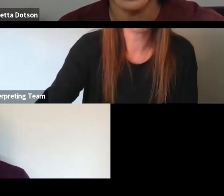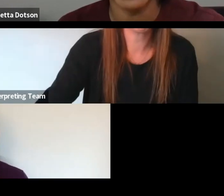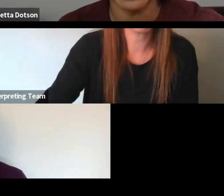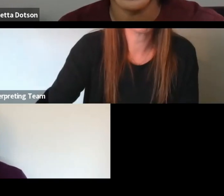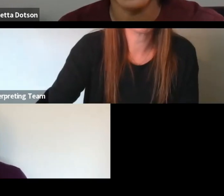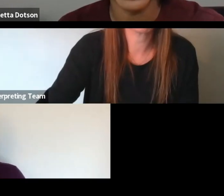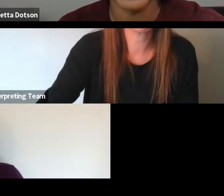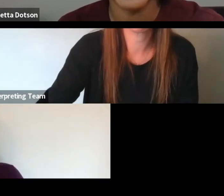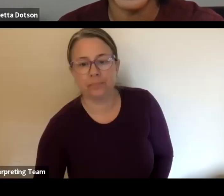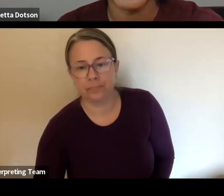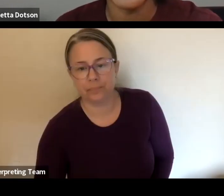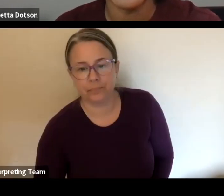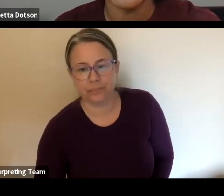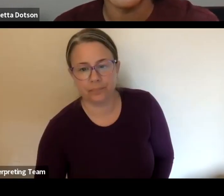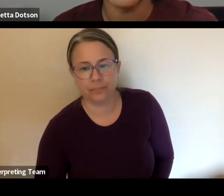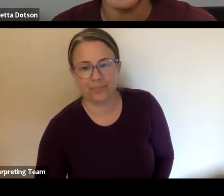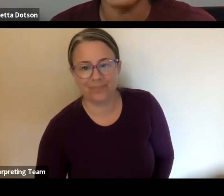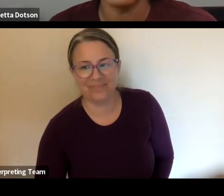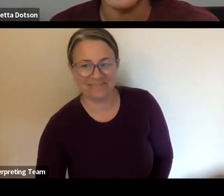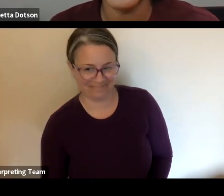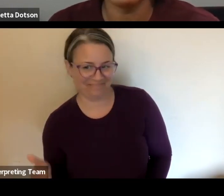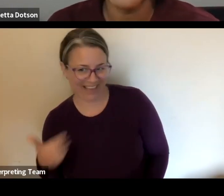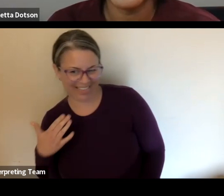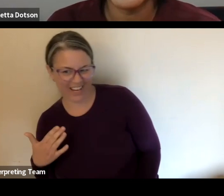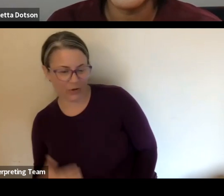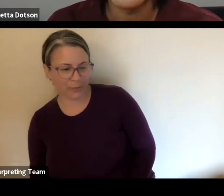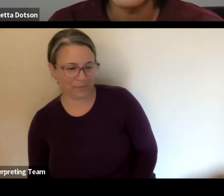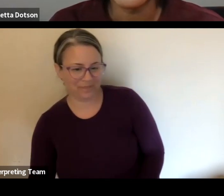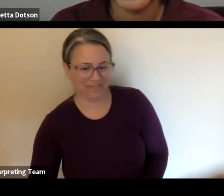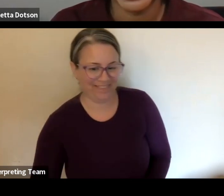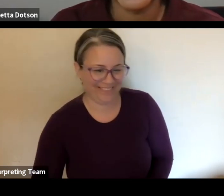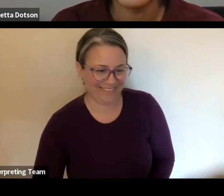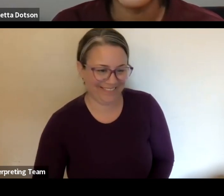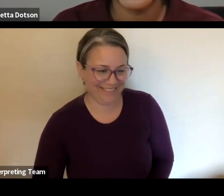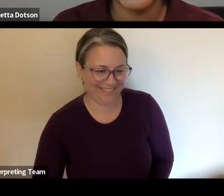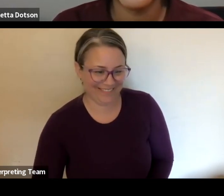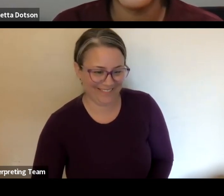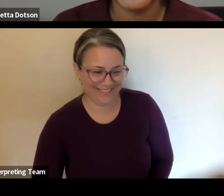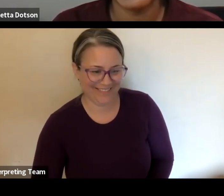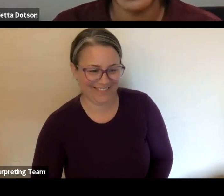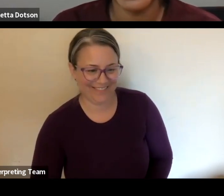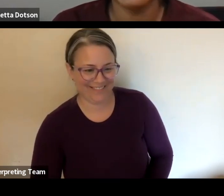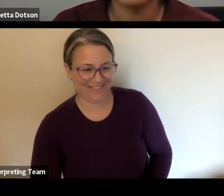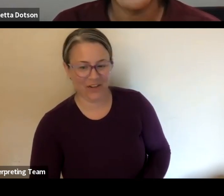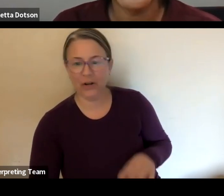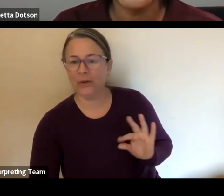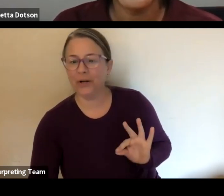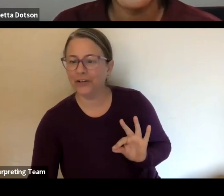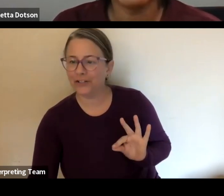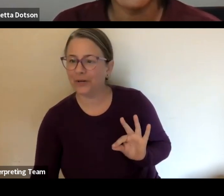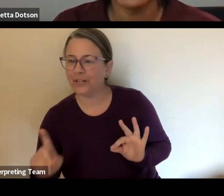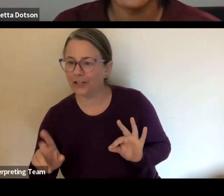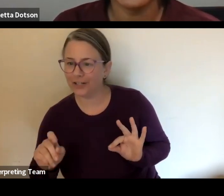many, I may have missed a message about stopping. I can't see the chat, my bad. Good to go, Dr. Dotson, thank